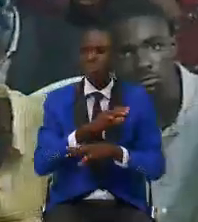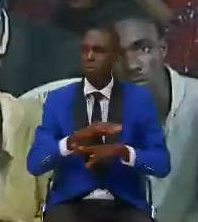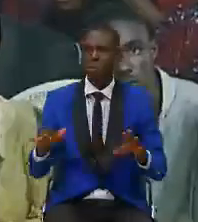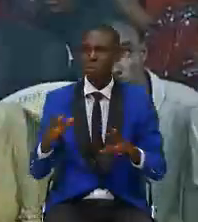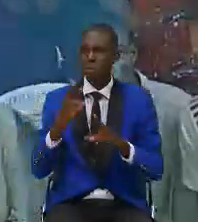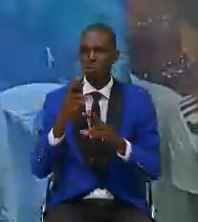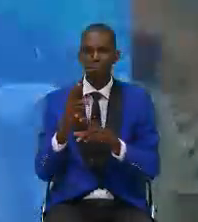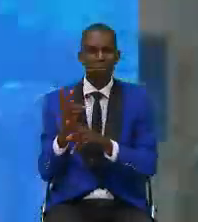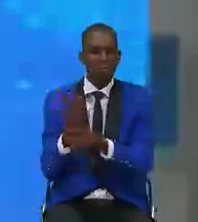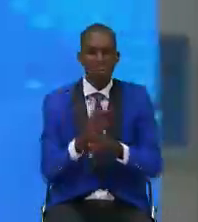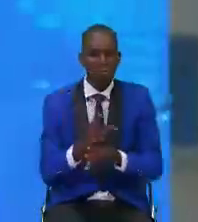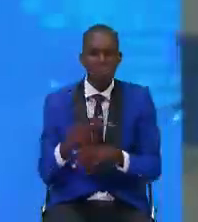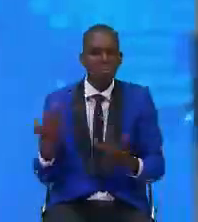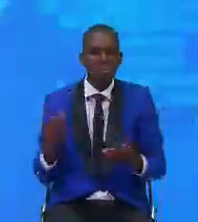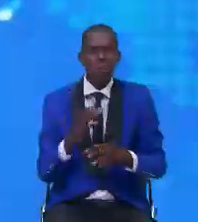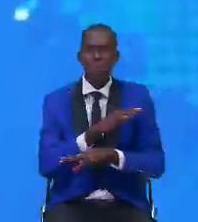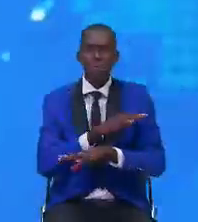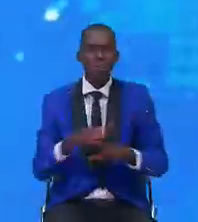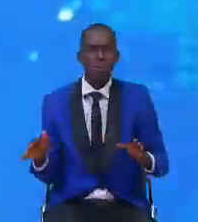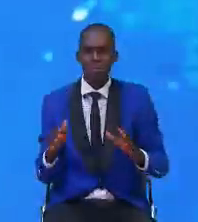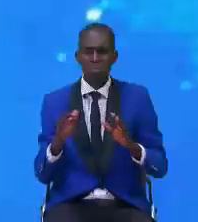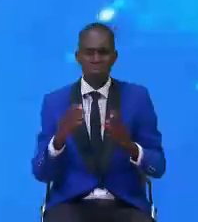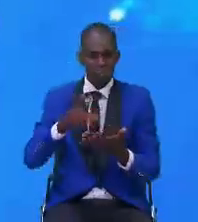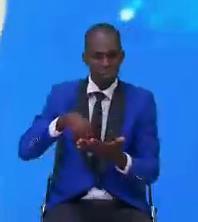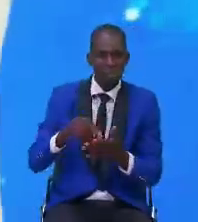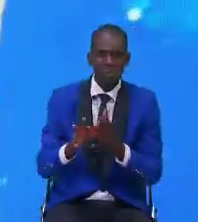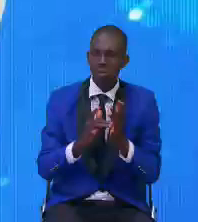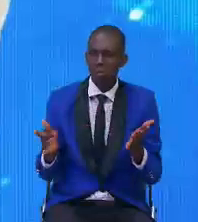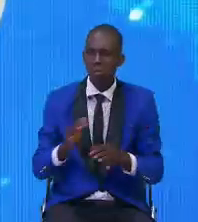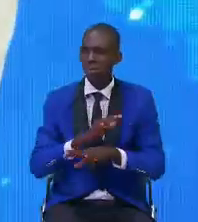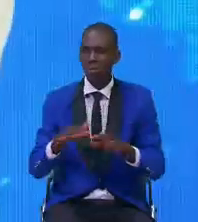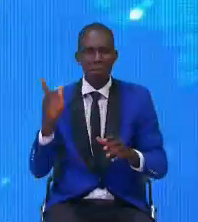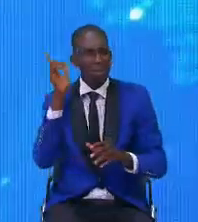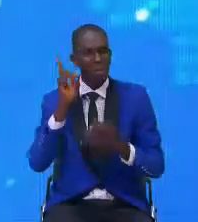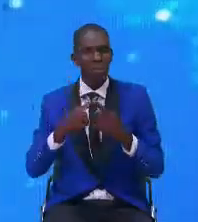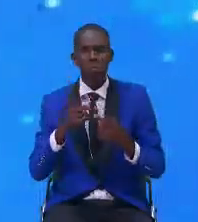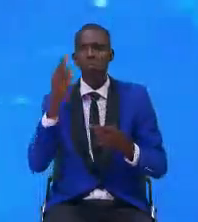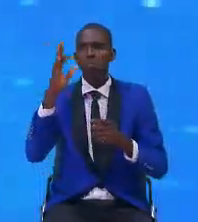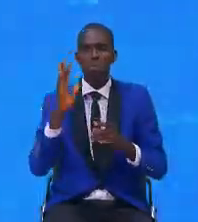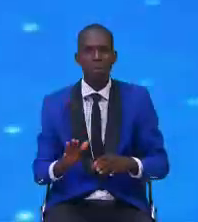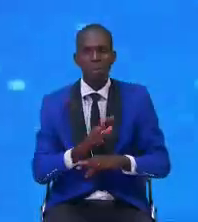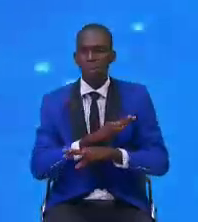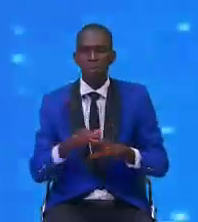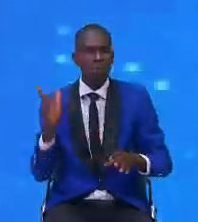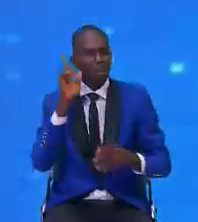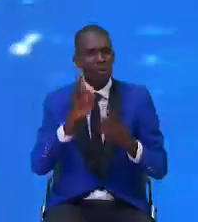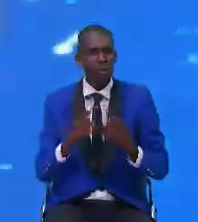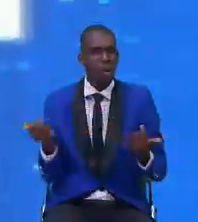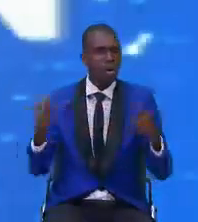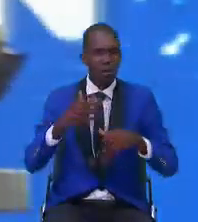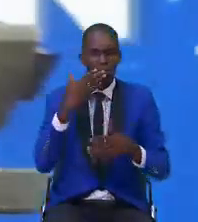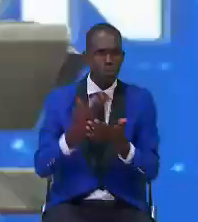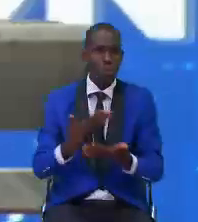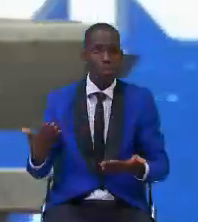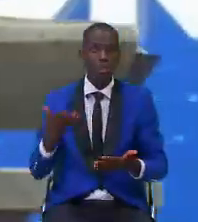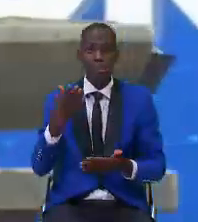hear message, you don't listen to Bible, you don't listen to preacher, you don't listen to anything, and there's haughtiness in